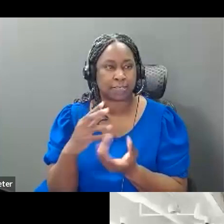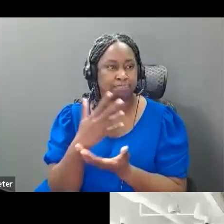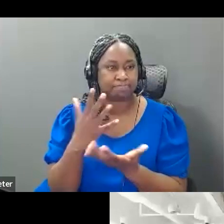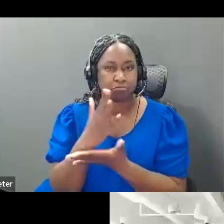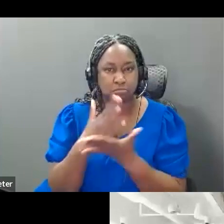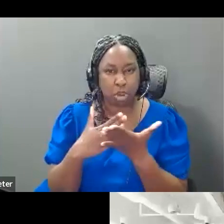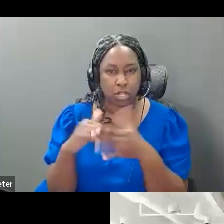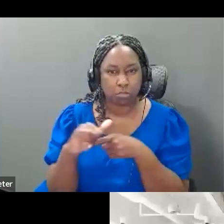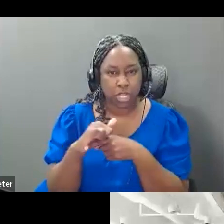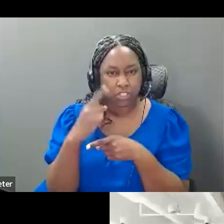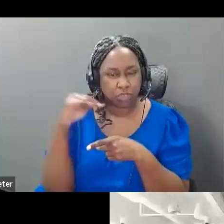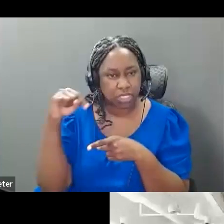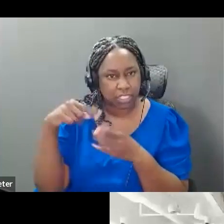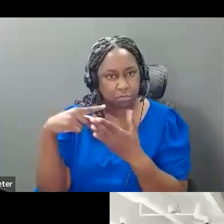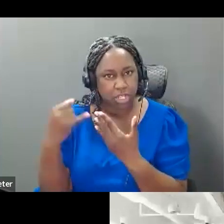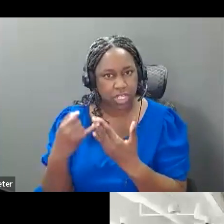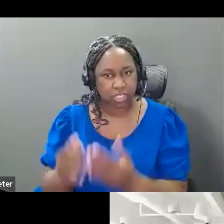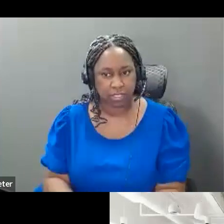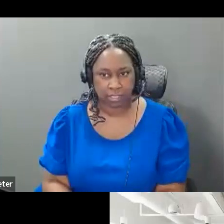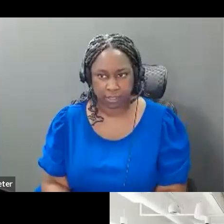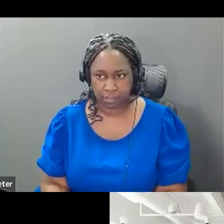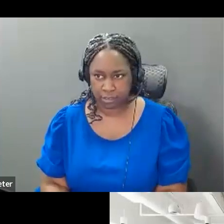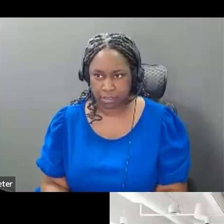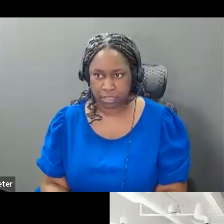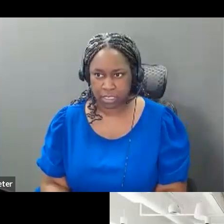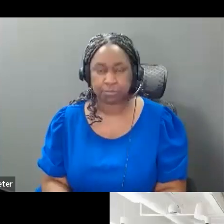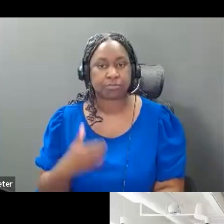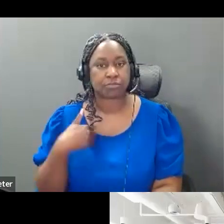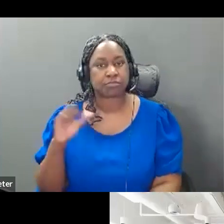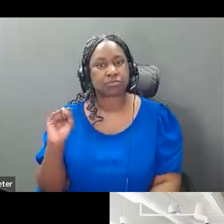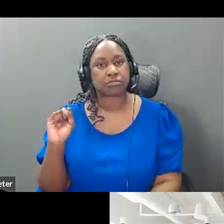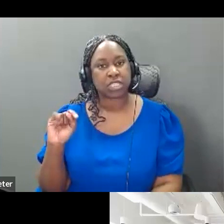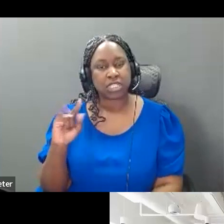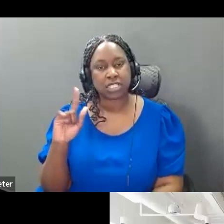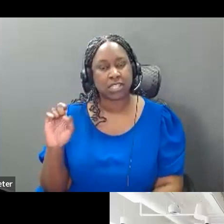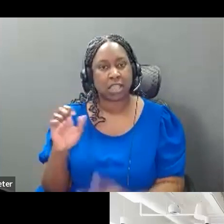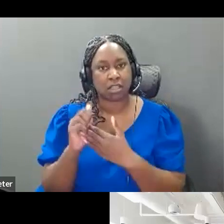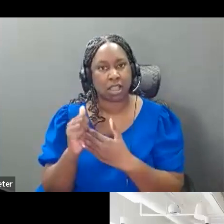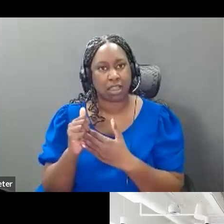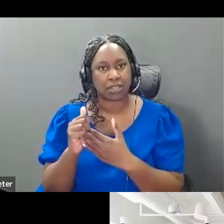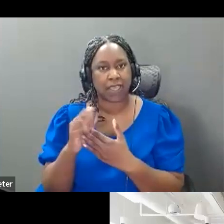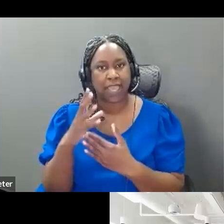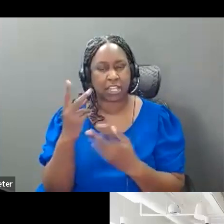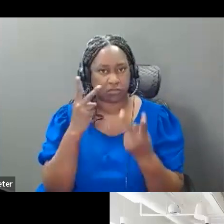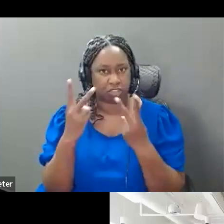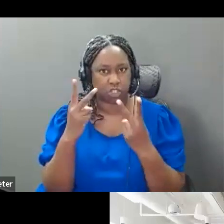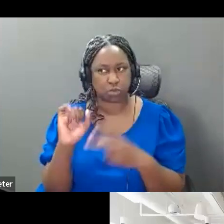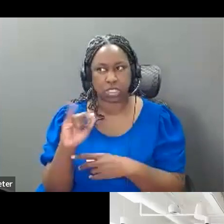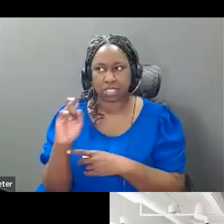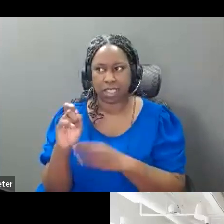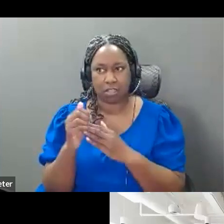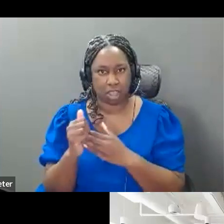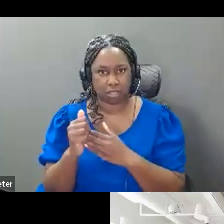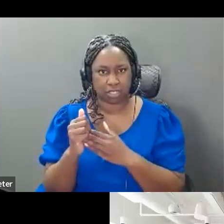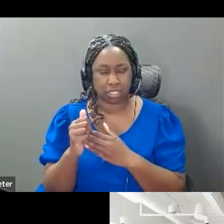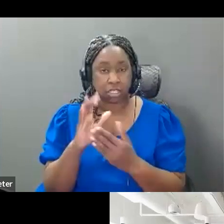part of a practice for this particular project? No, so we have a style guide. We have an editorial style guide and then a visual style guide.